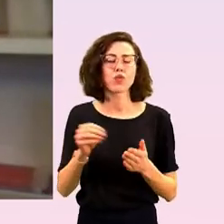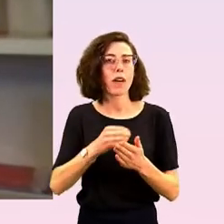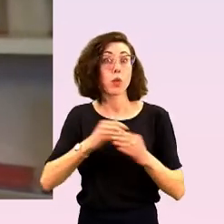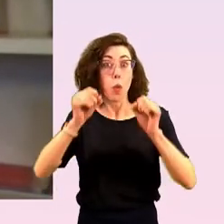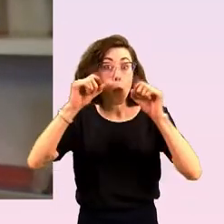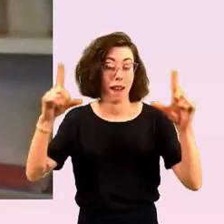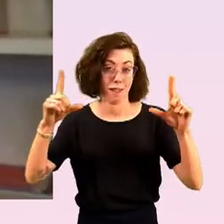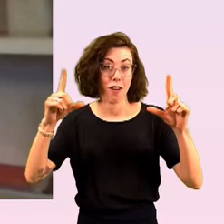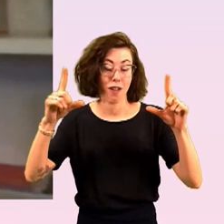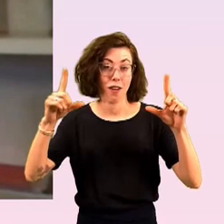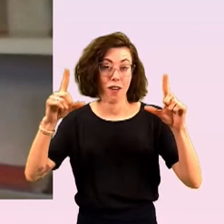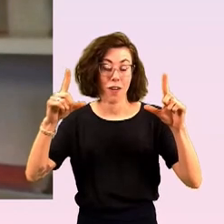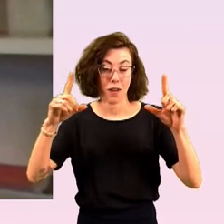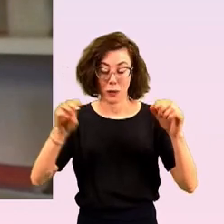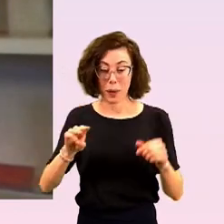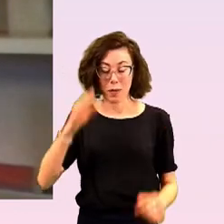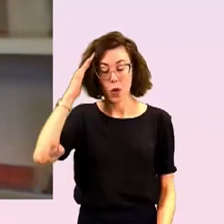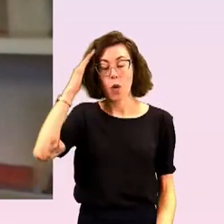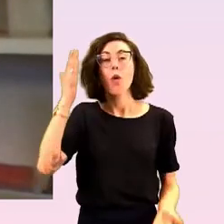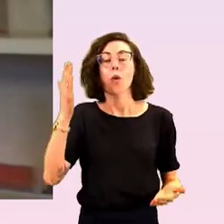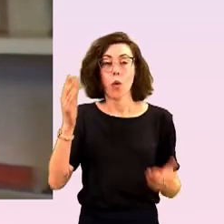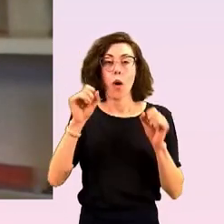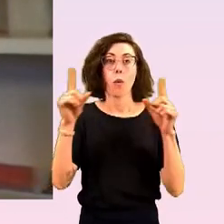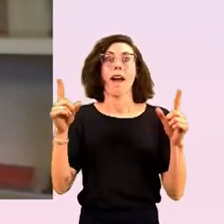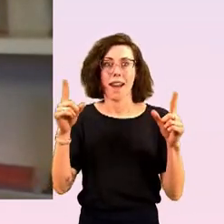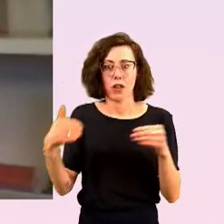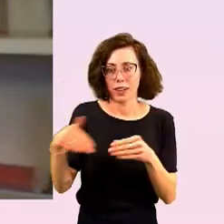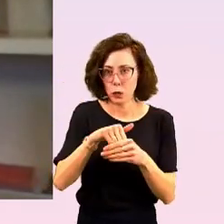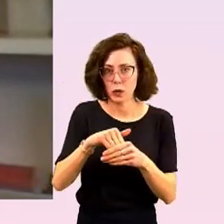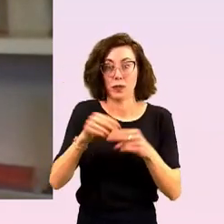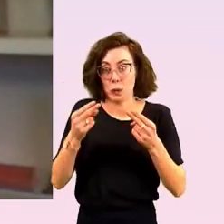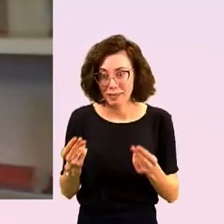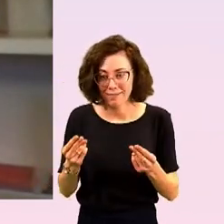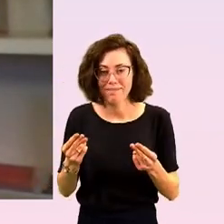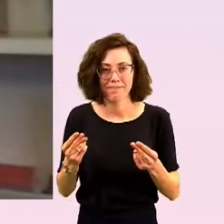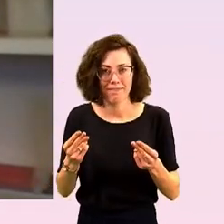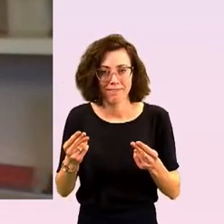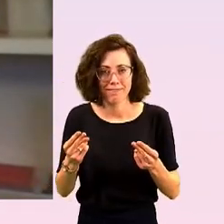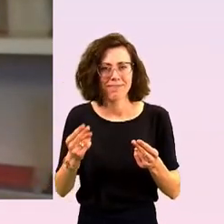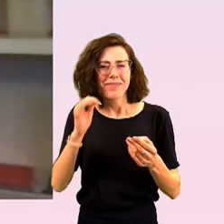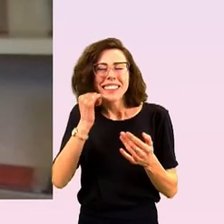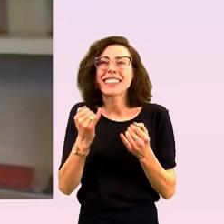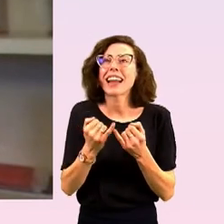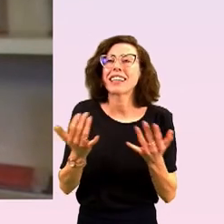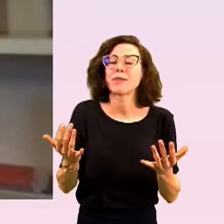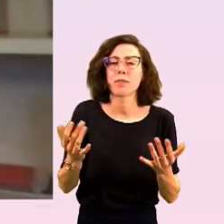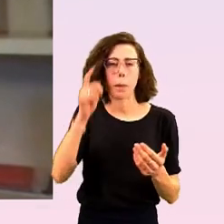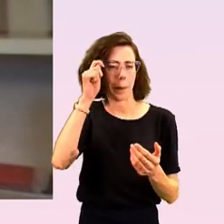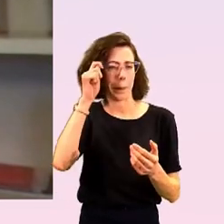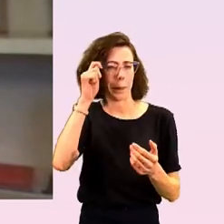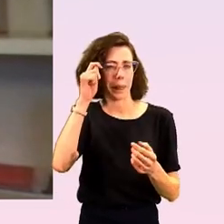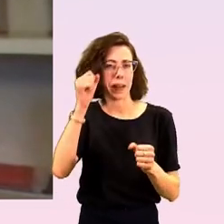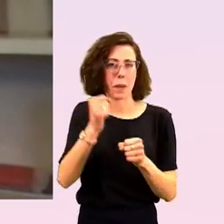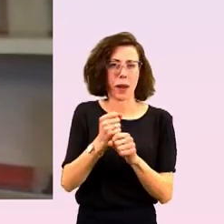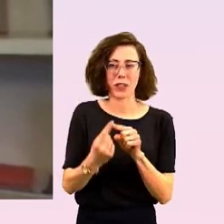first, you know, being conscious of that, you know, because it's a bit like, I always think back to